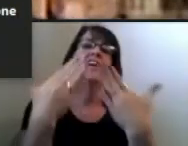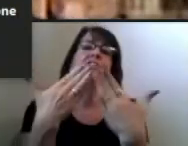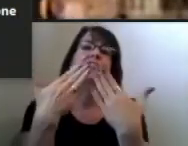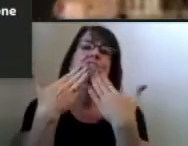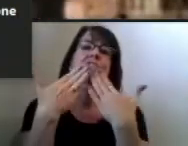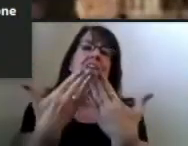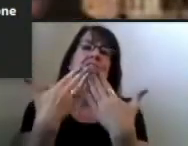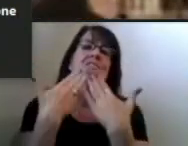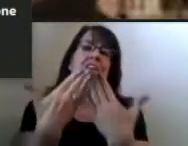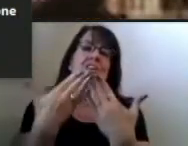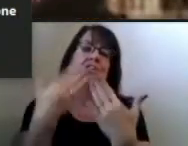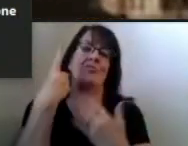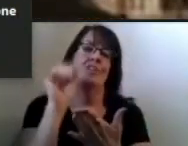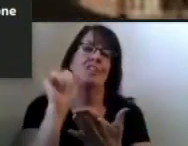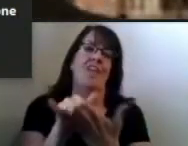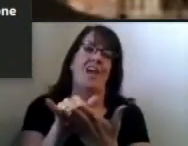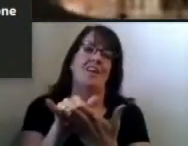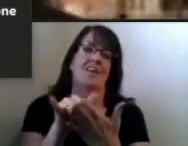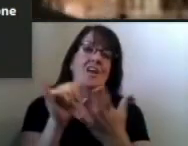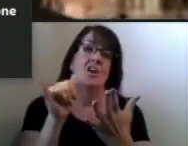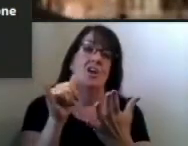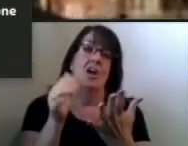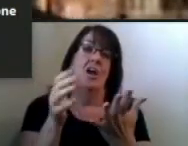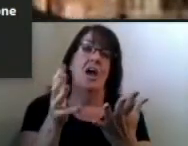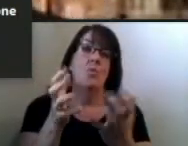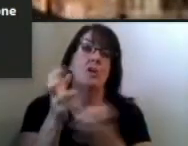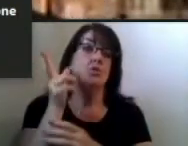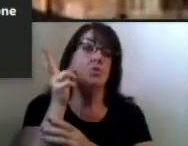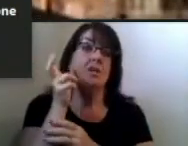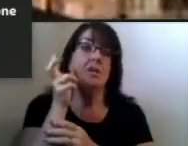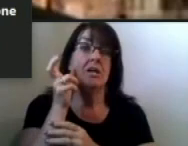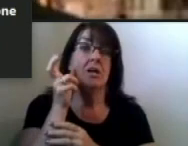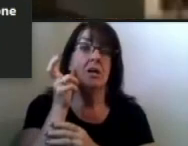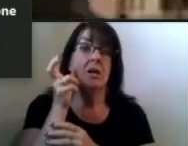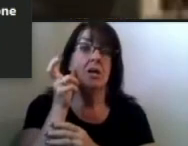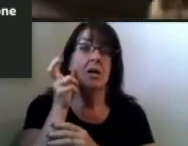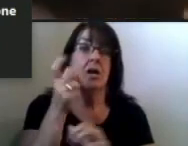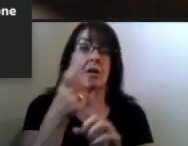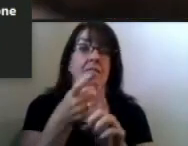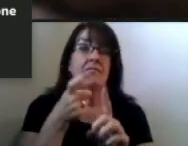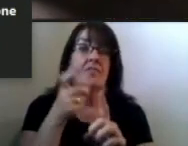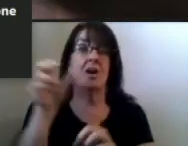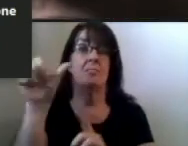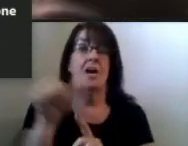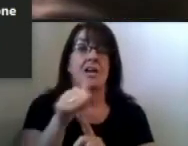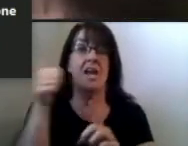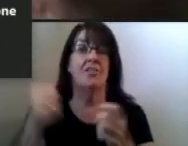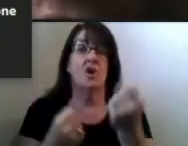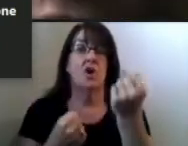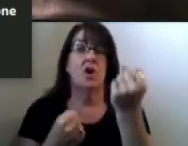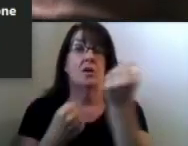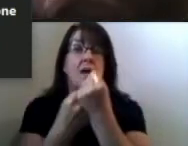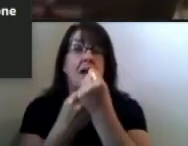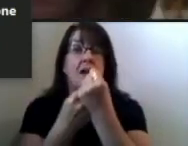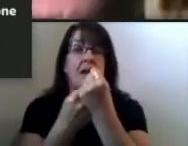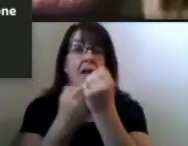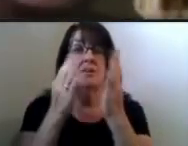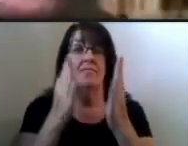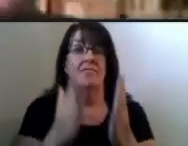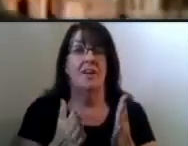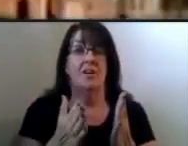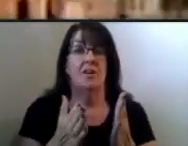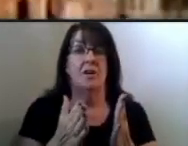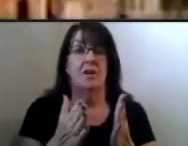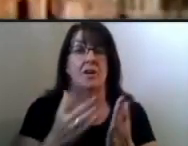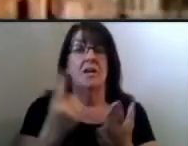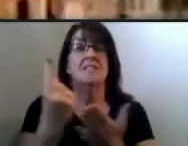Thank you for that. We want to hear from another activist and another thing that is